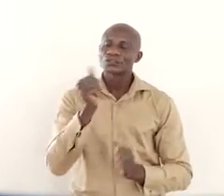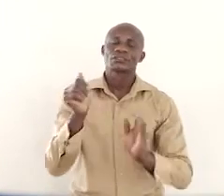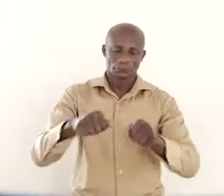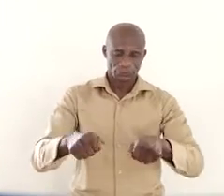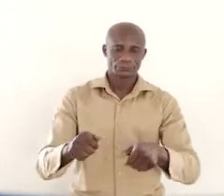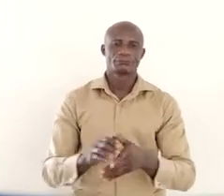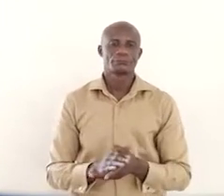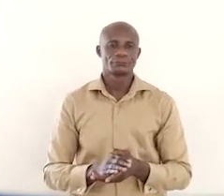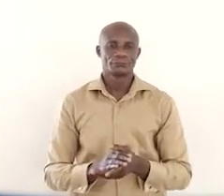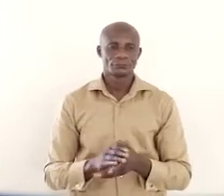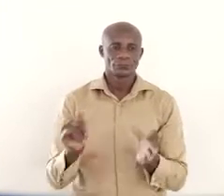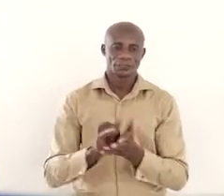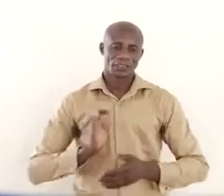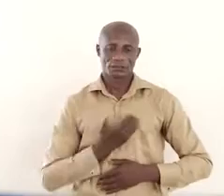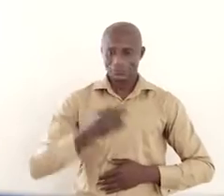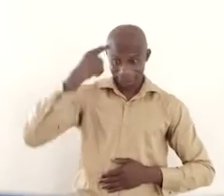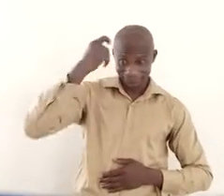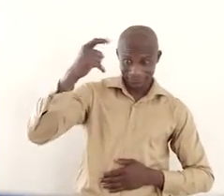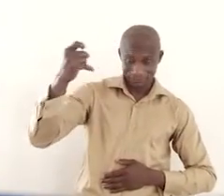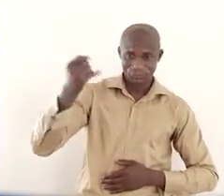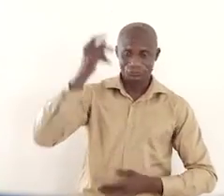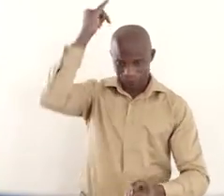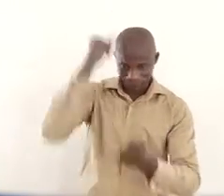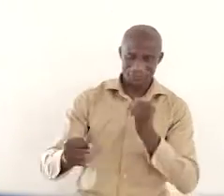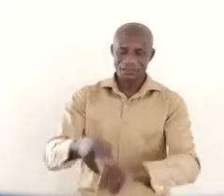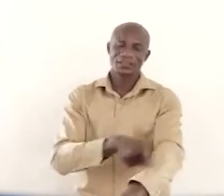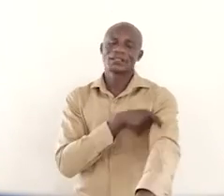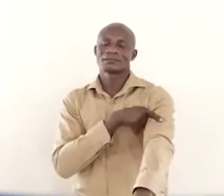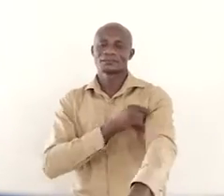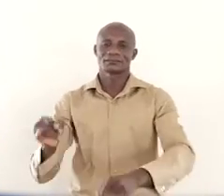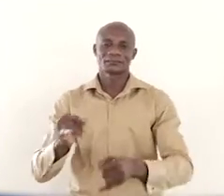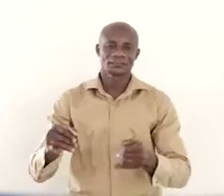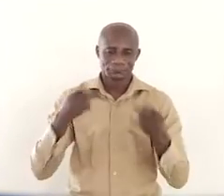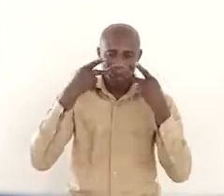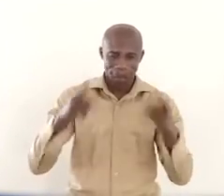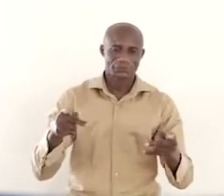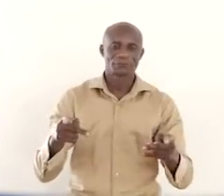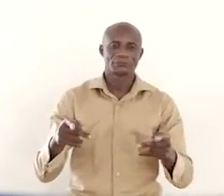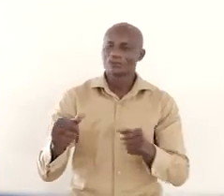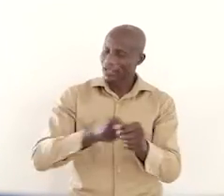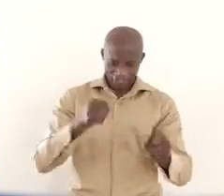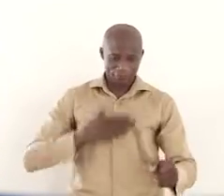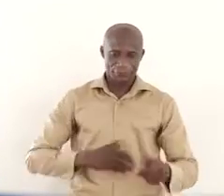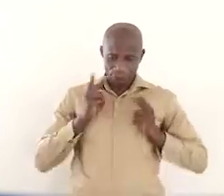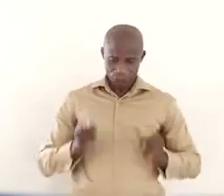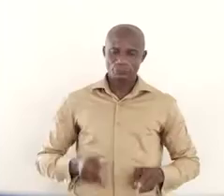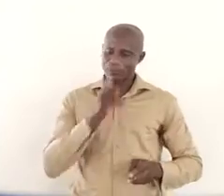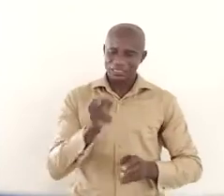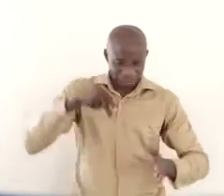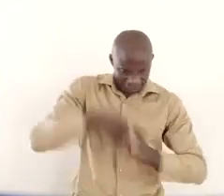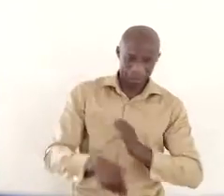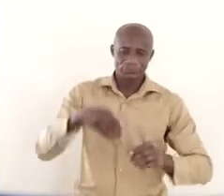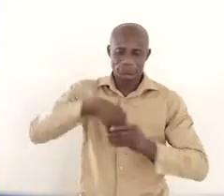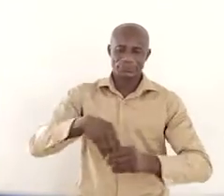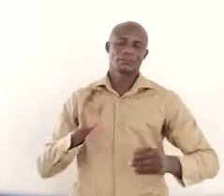impossible. That our dream of lasting peace and freedom is aborted. Every human being, deep in our